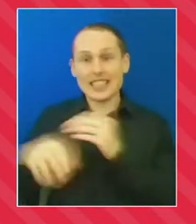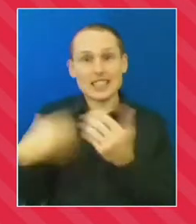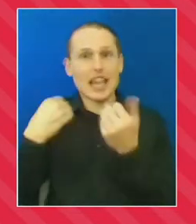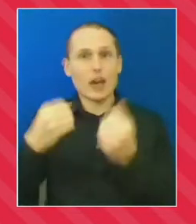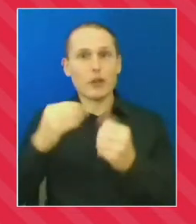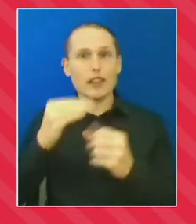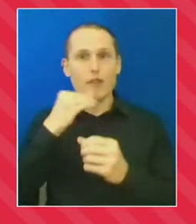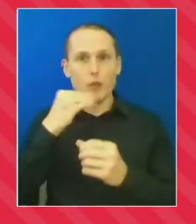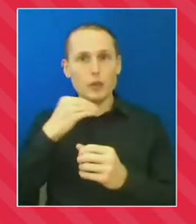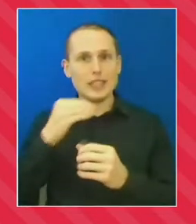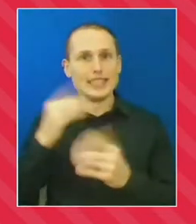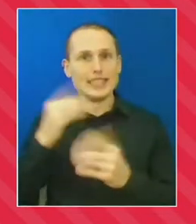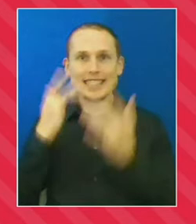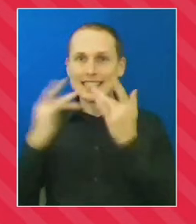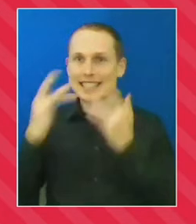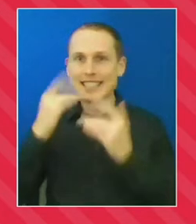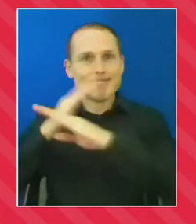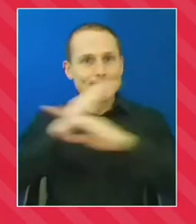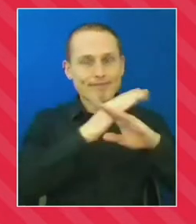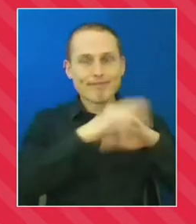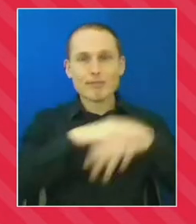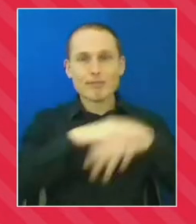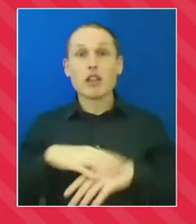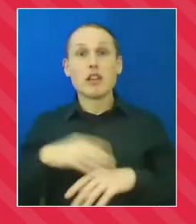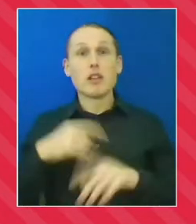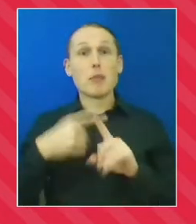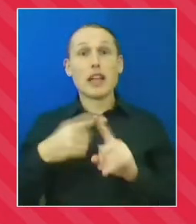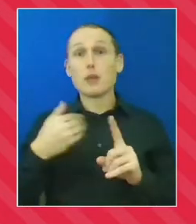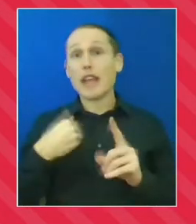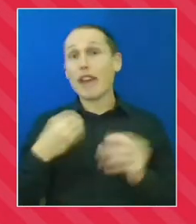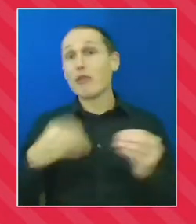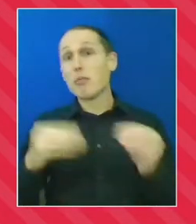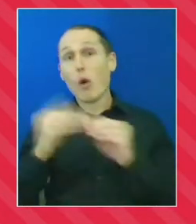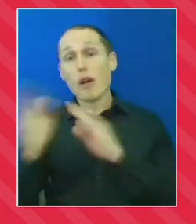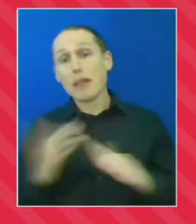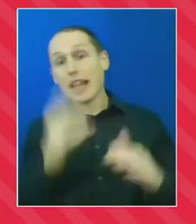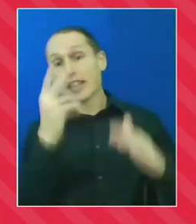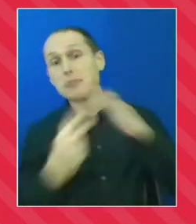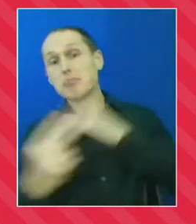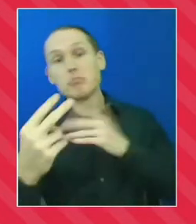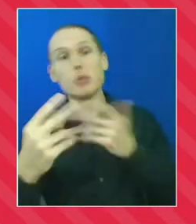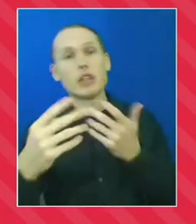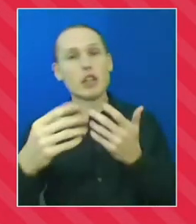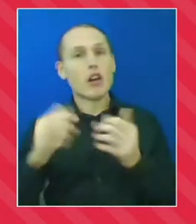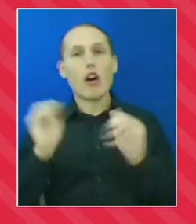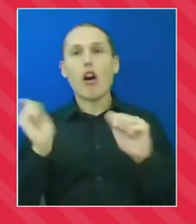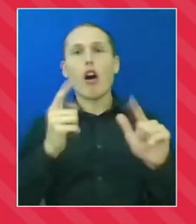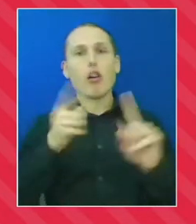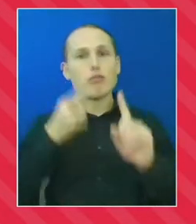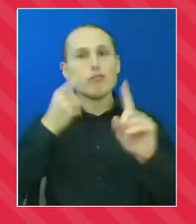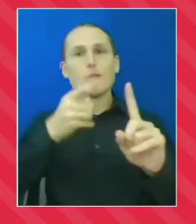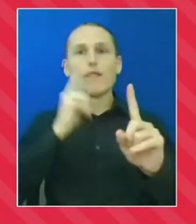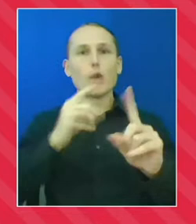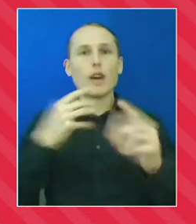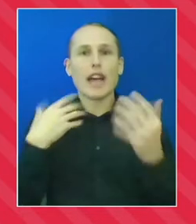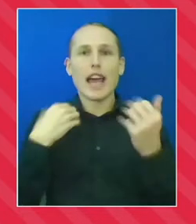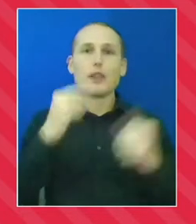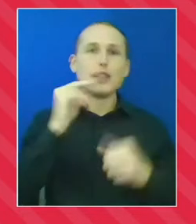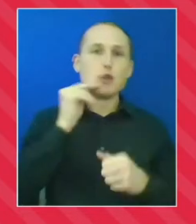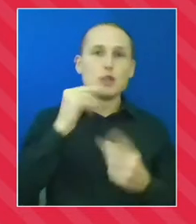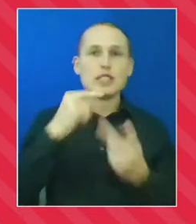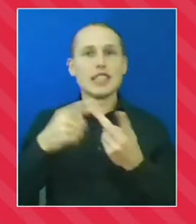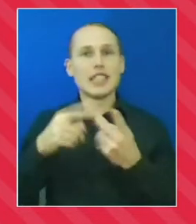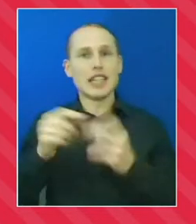that we have on the horizon, all in support of trying to promote nutrition security. So for example, we are updating the WIC